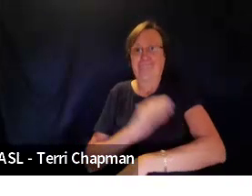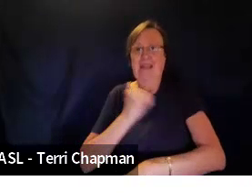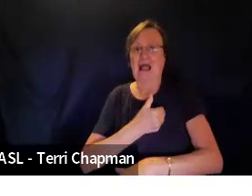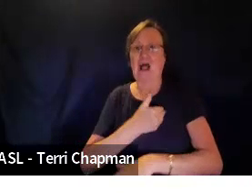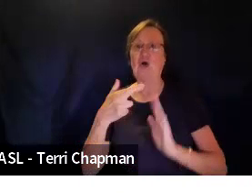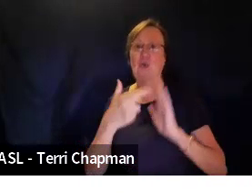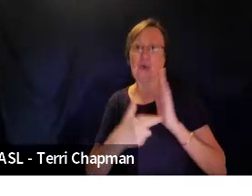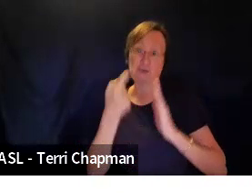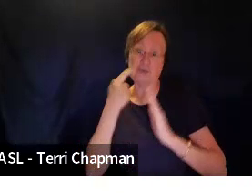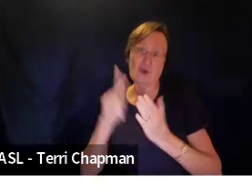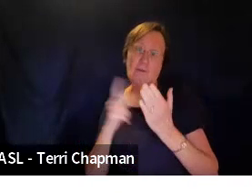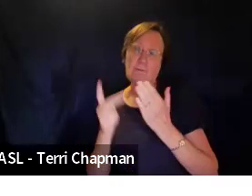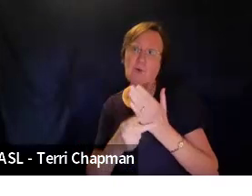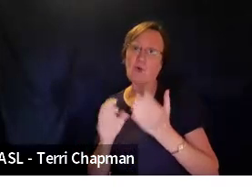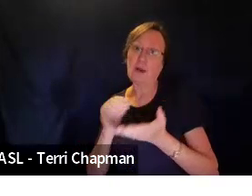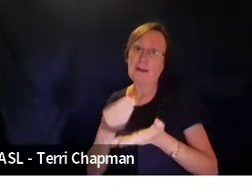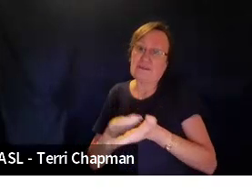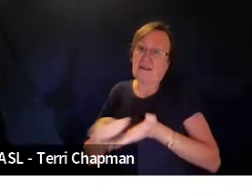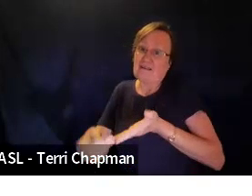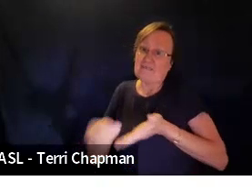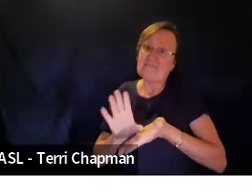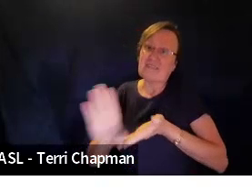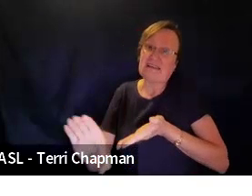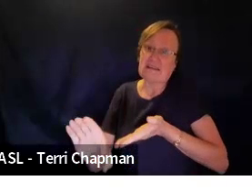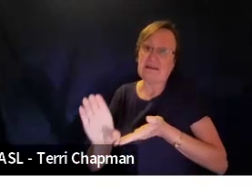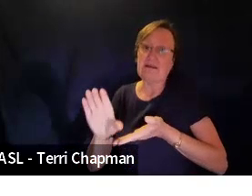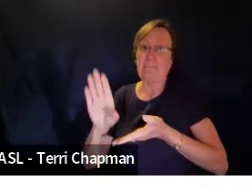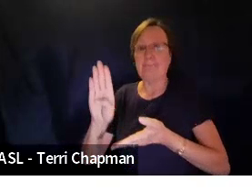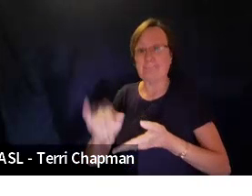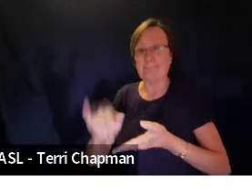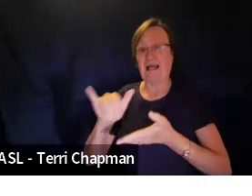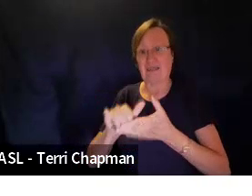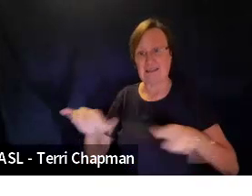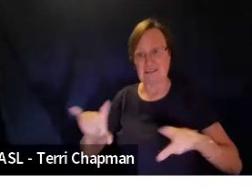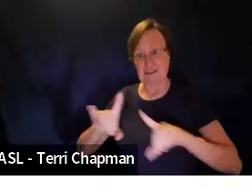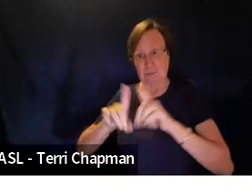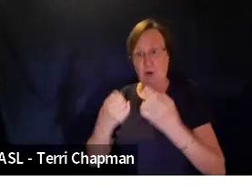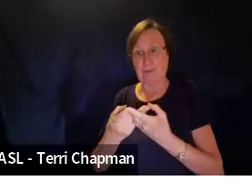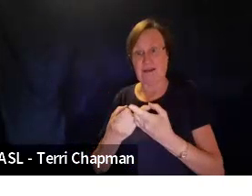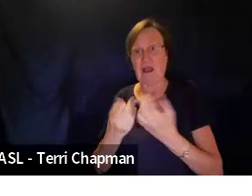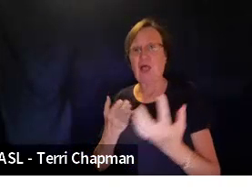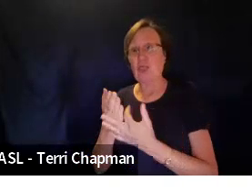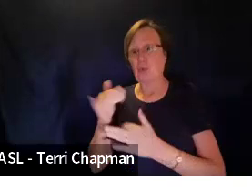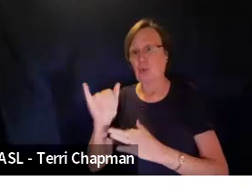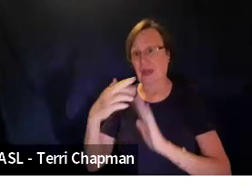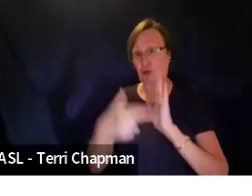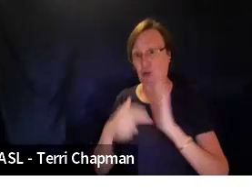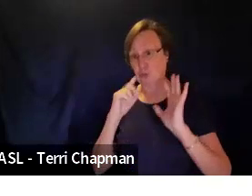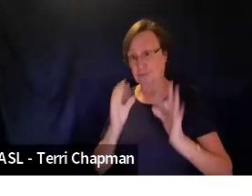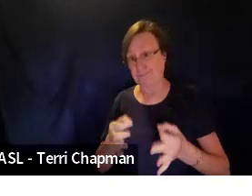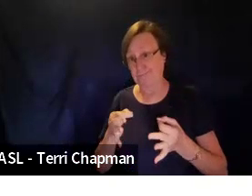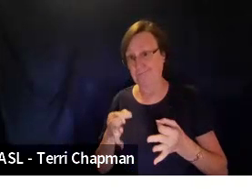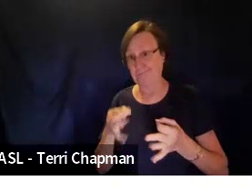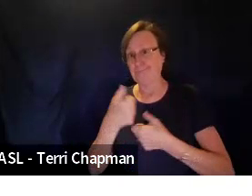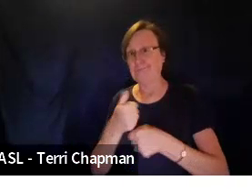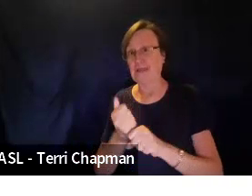funded or activities that are funded by this department. And through that rulemaking, we